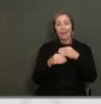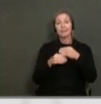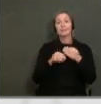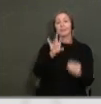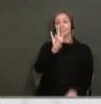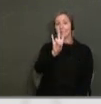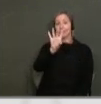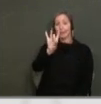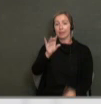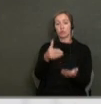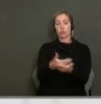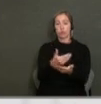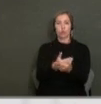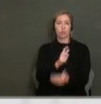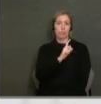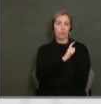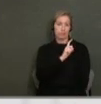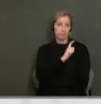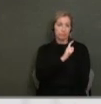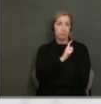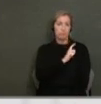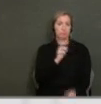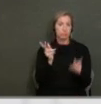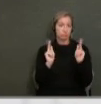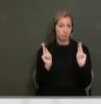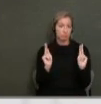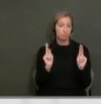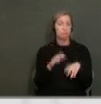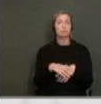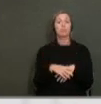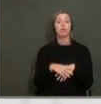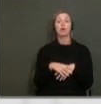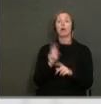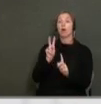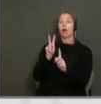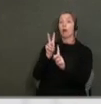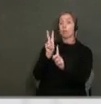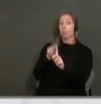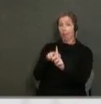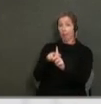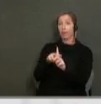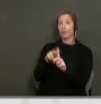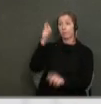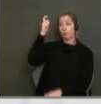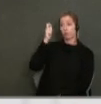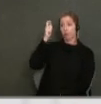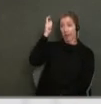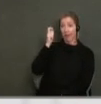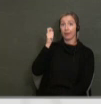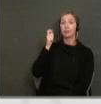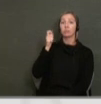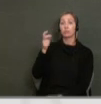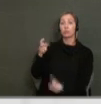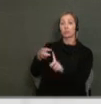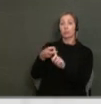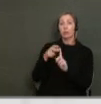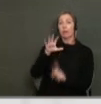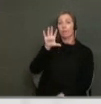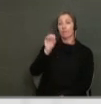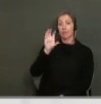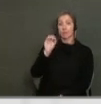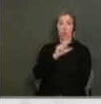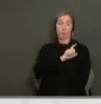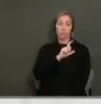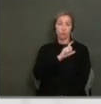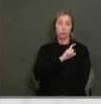78 new police officers. We're applying for a grant to obtain 50 officers with the Department of Justice,